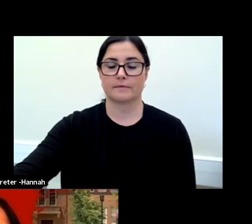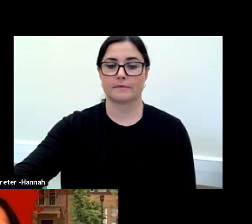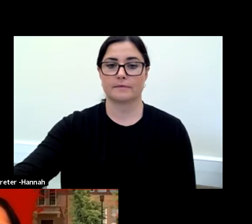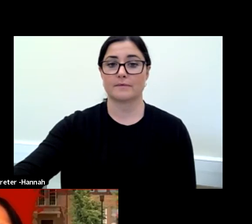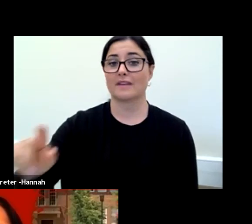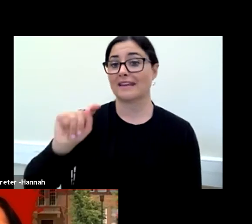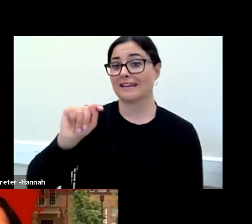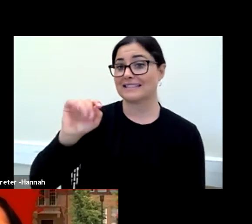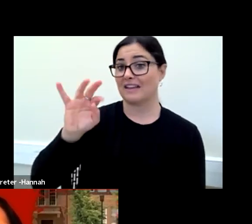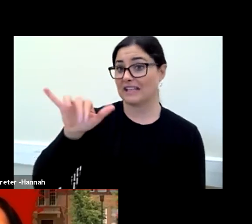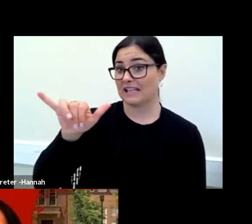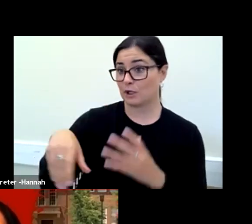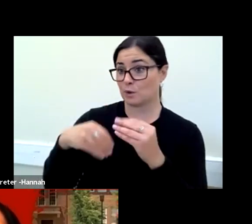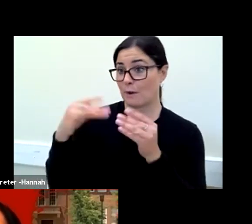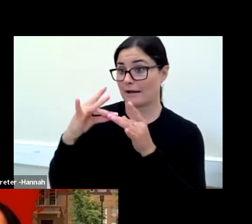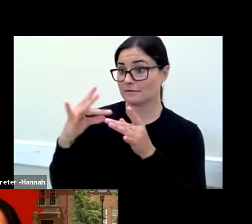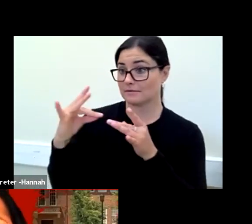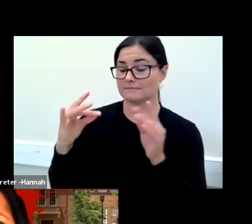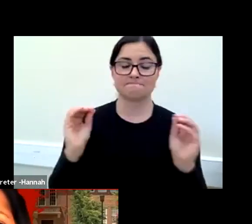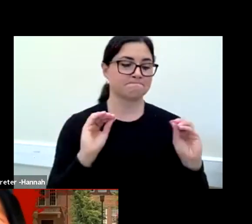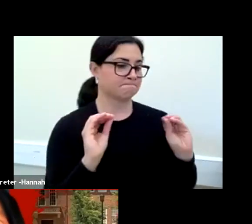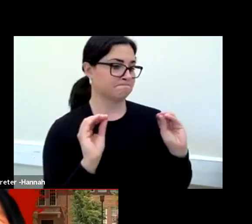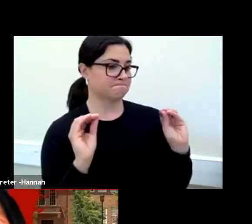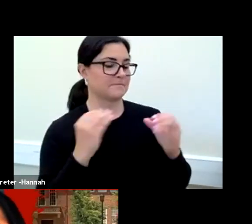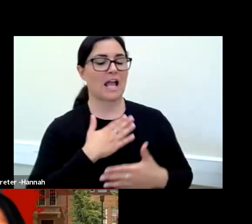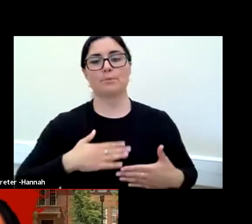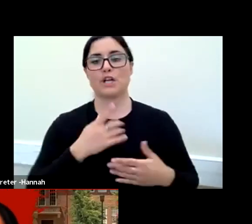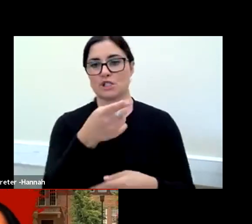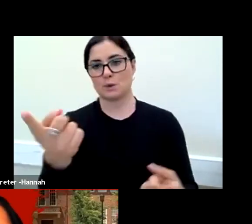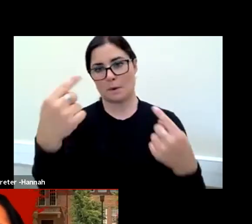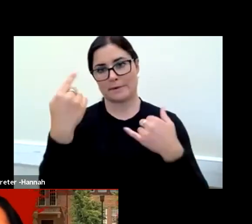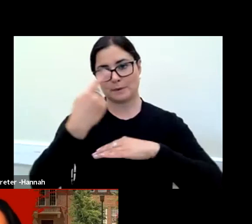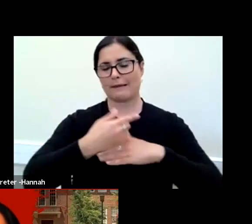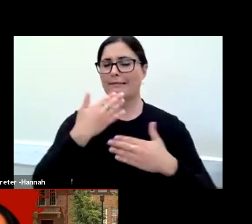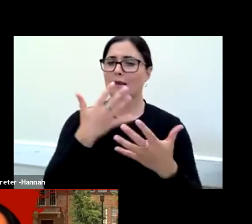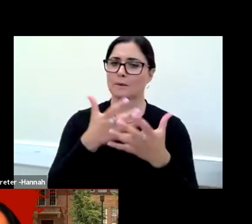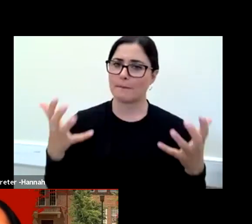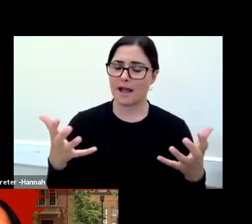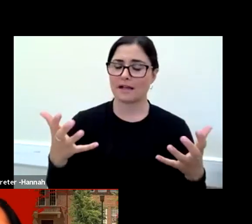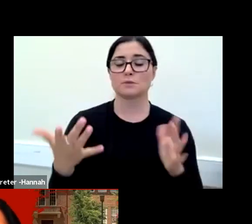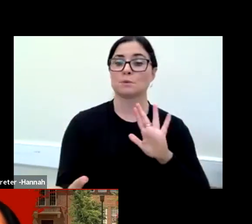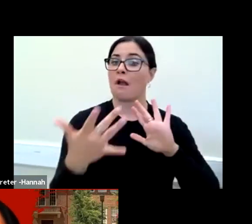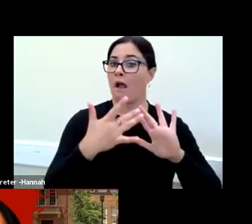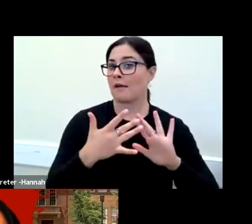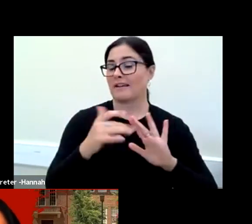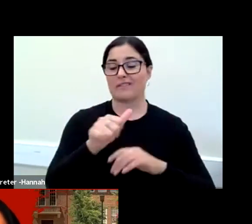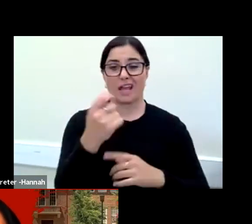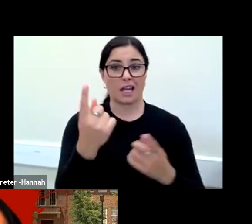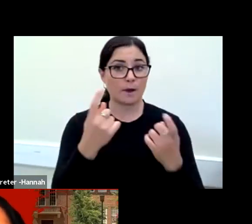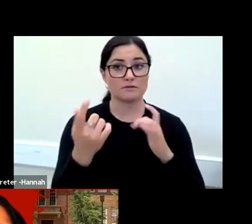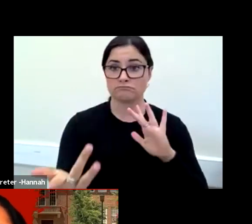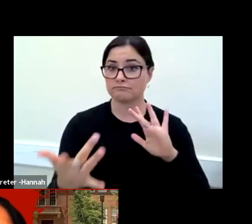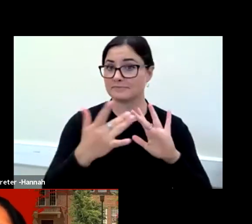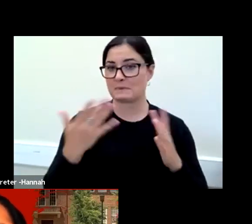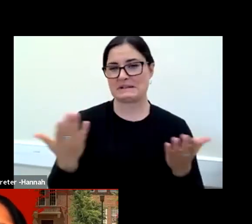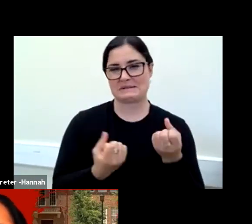Tiffany, do you have any last remarks? No, I just appreciate everyone being here. Thank you so much. Feel free to contact us if you have any questions. We're